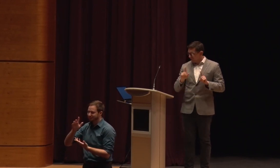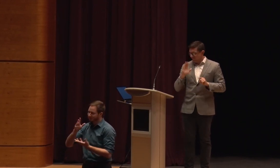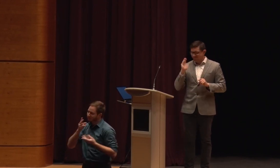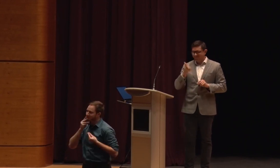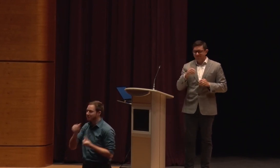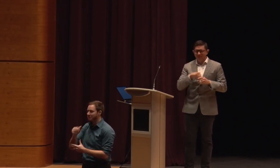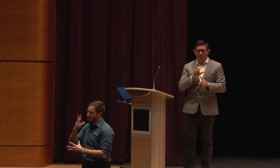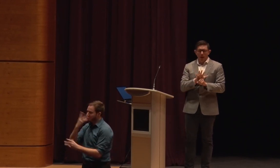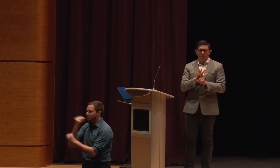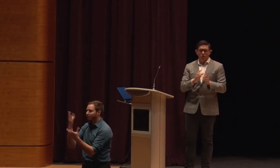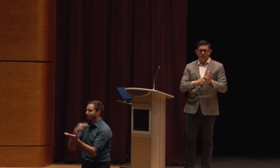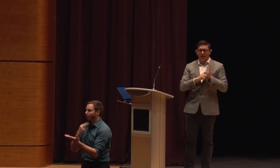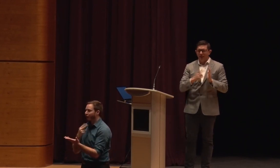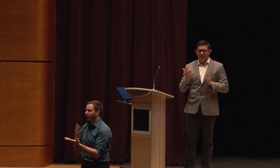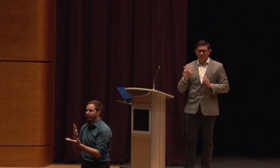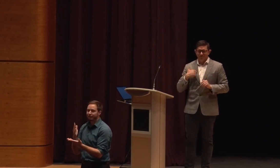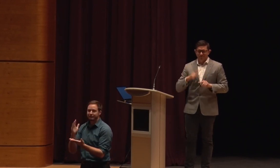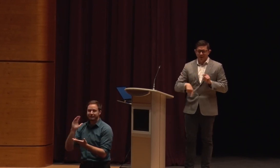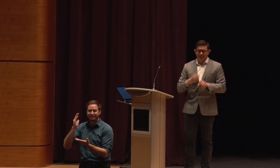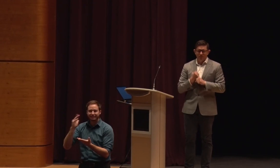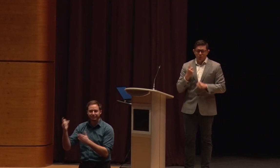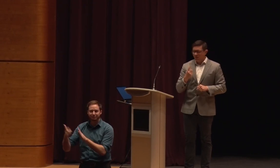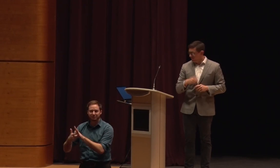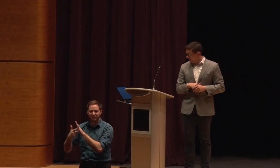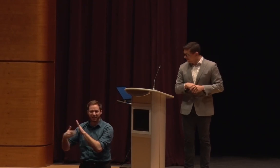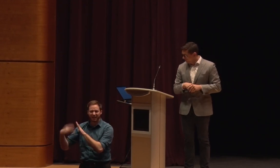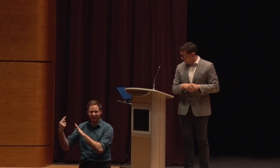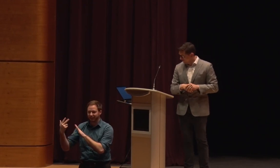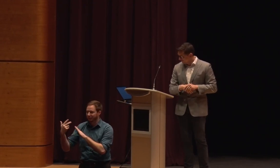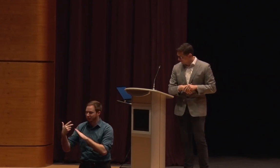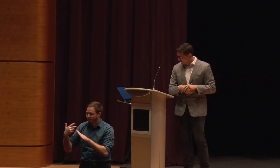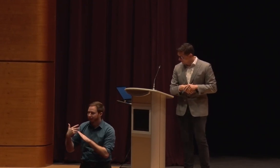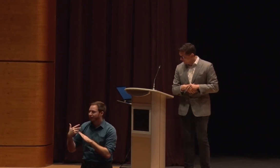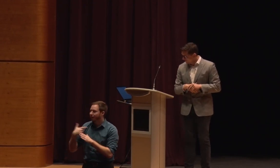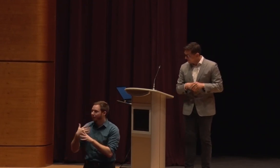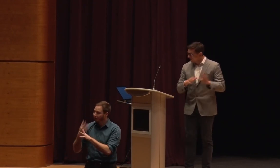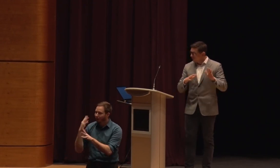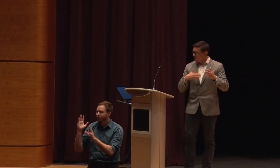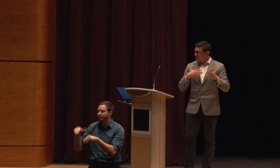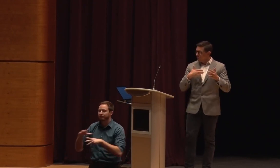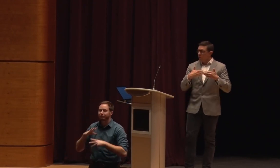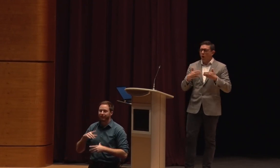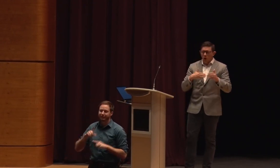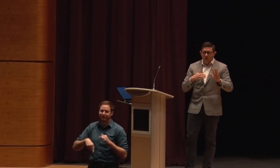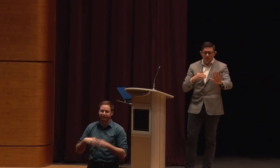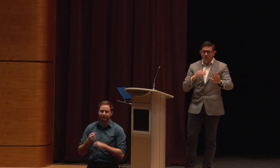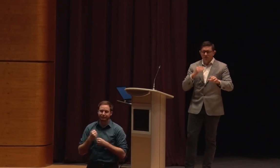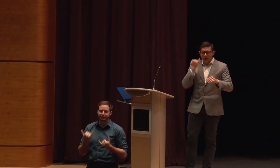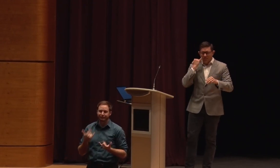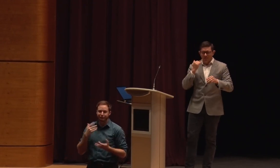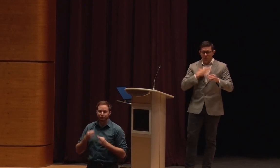fluid voice. But apparently, they're in popular demand and couldn't get one right now.